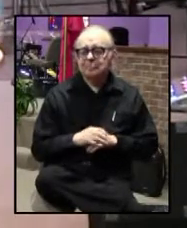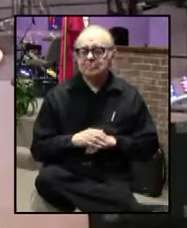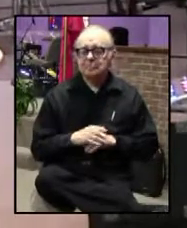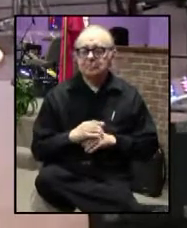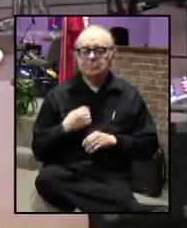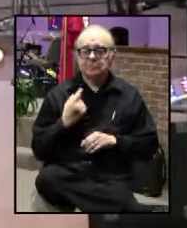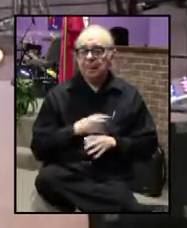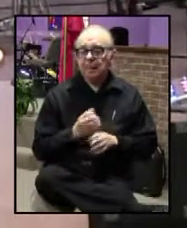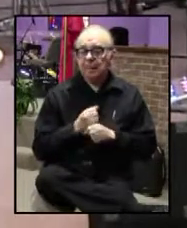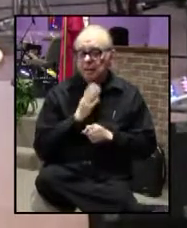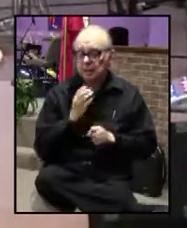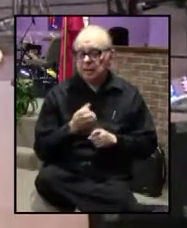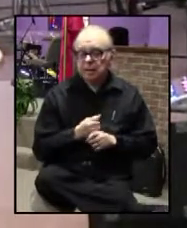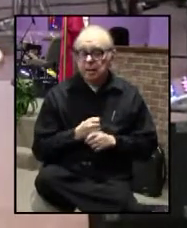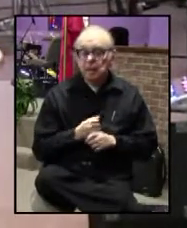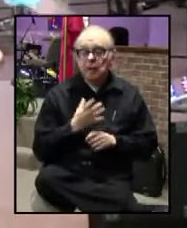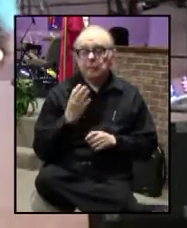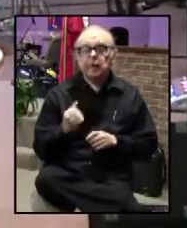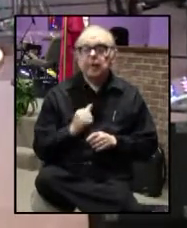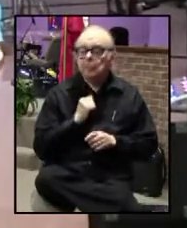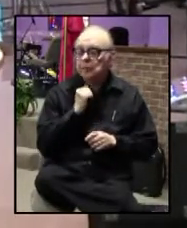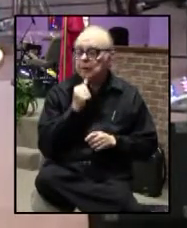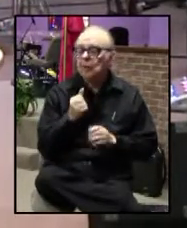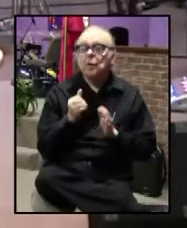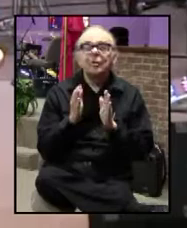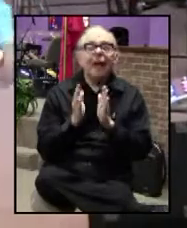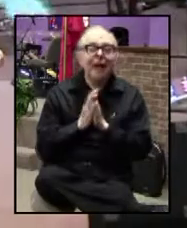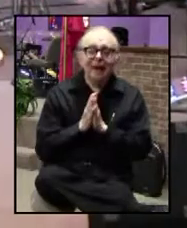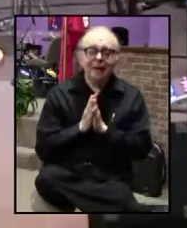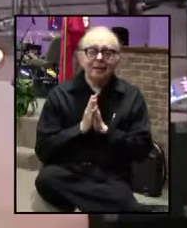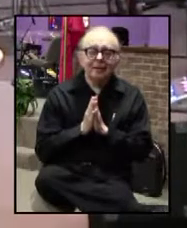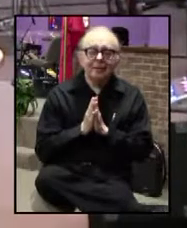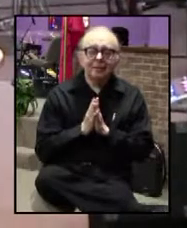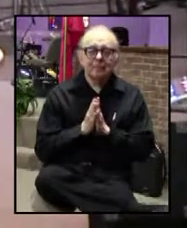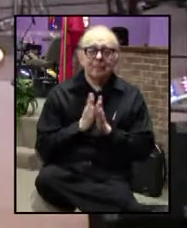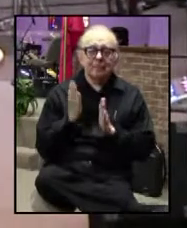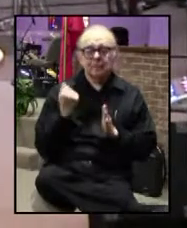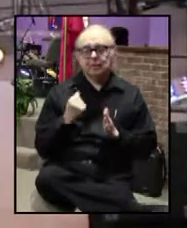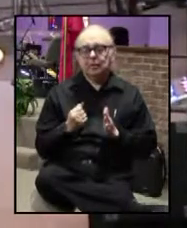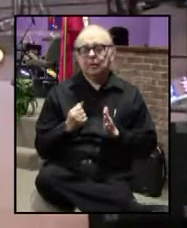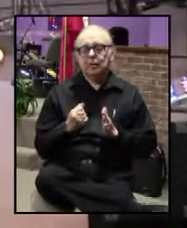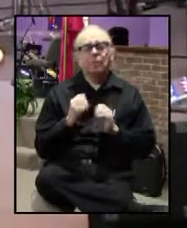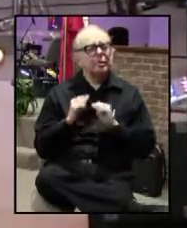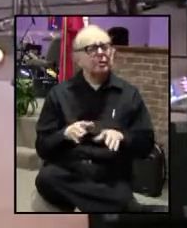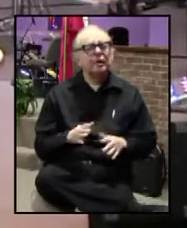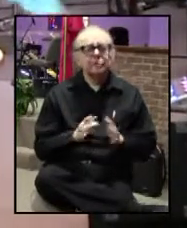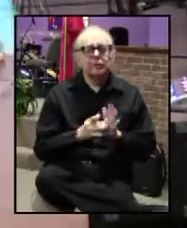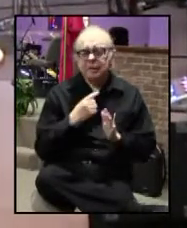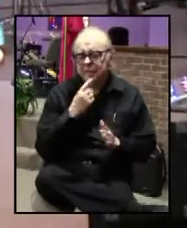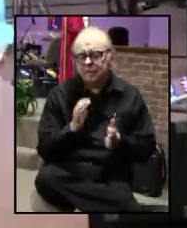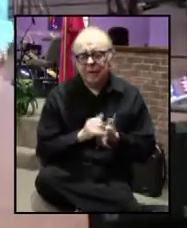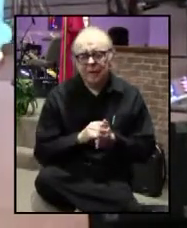And we don't get because we don't ask. He's saying, man, I just want to bless you.